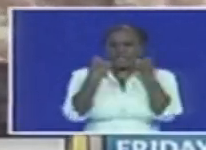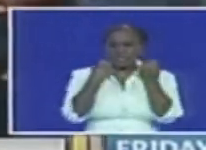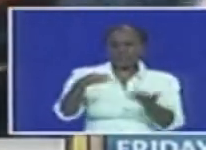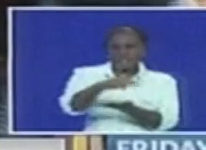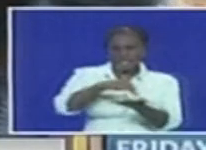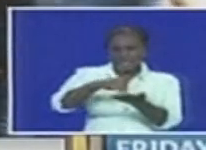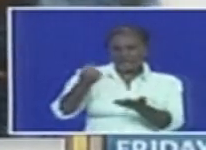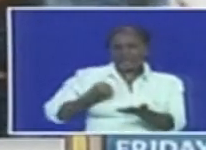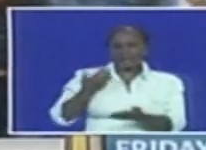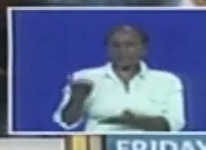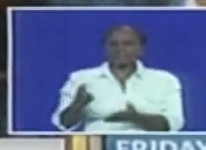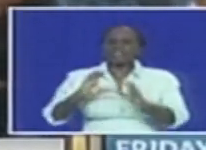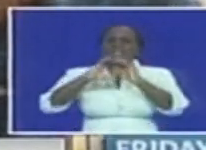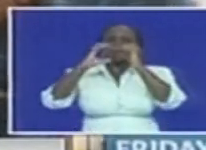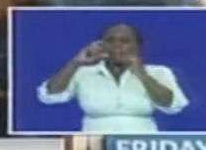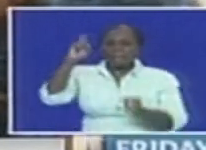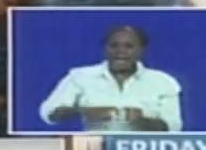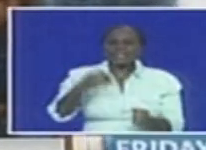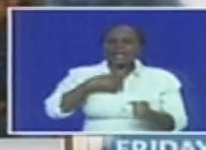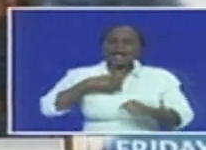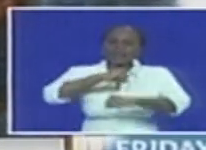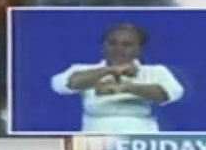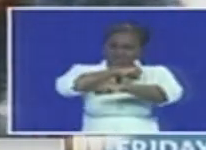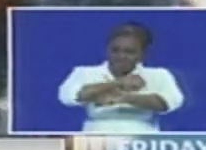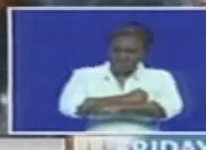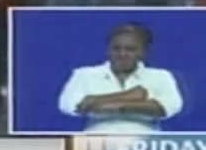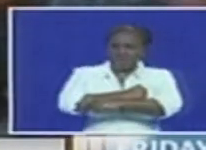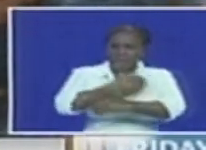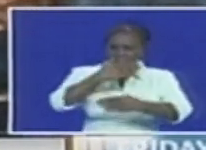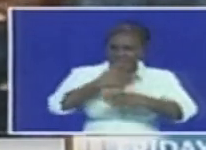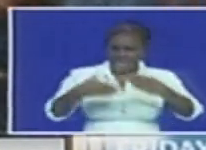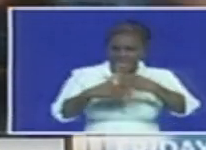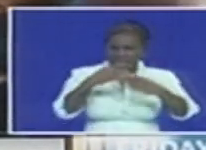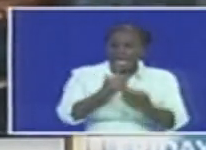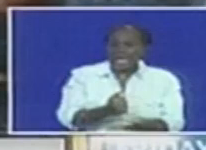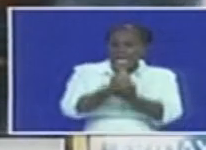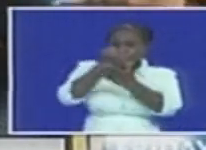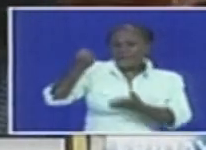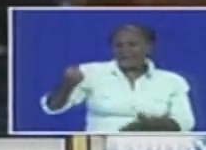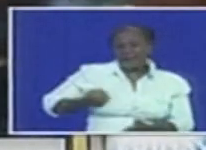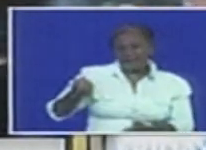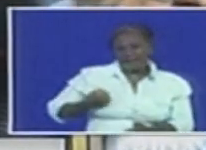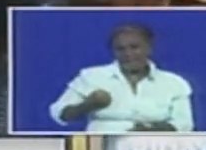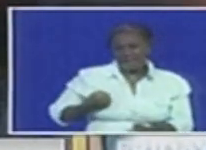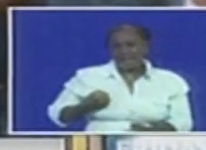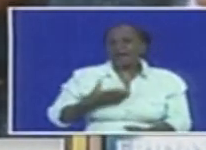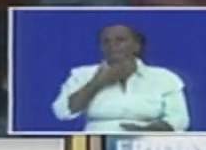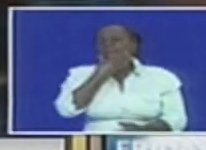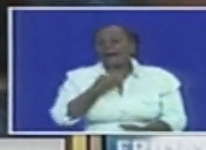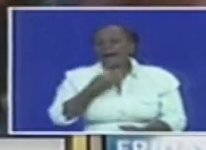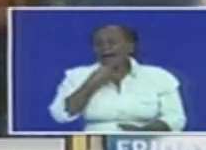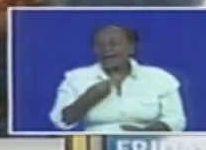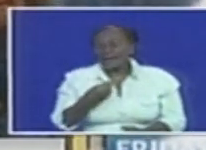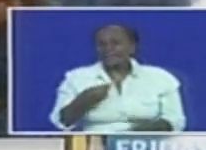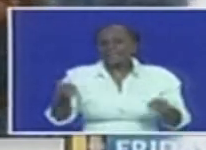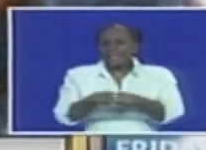girls. Ni lazima tujenge shule hii isaidie mtoto mvulana na hasa